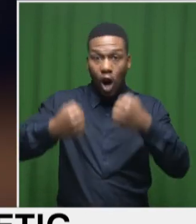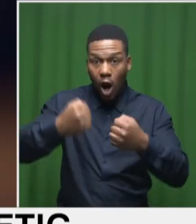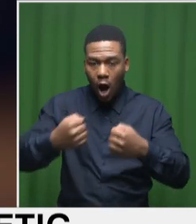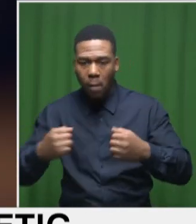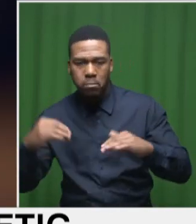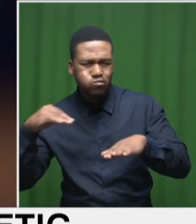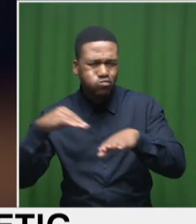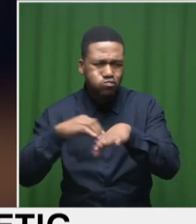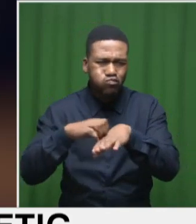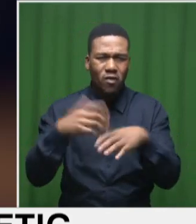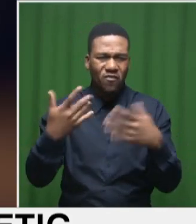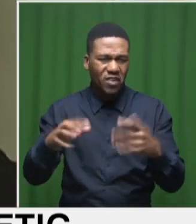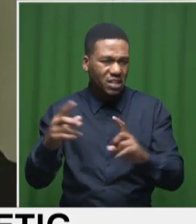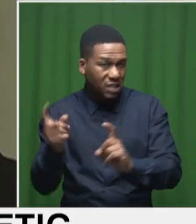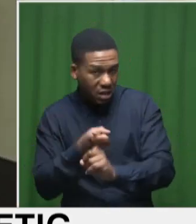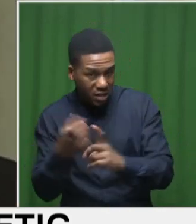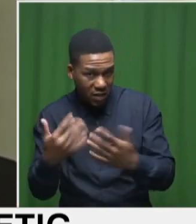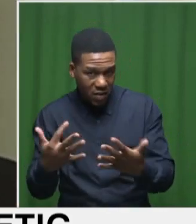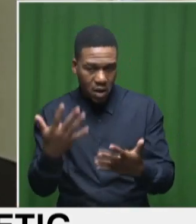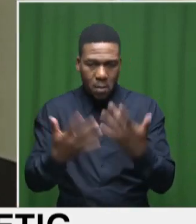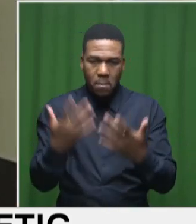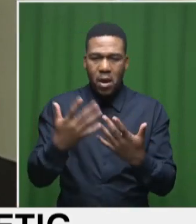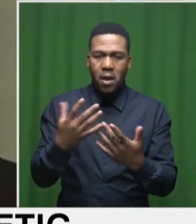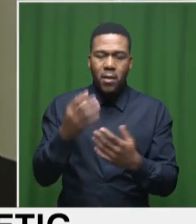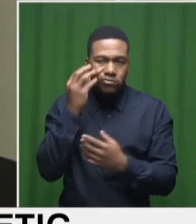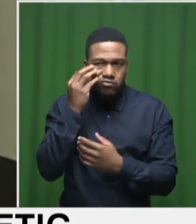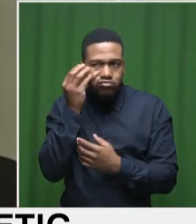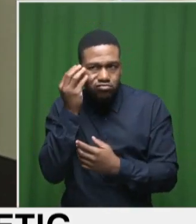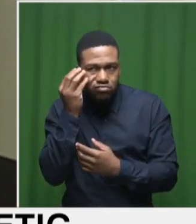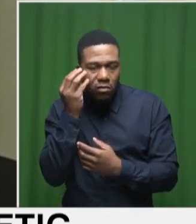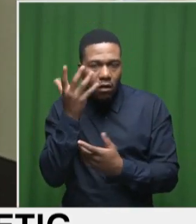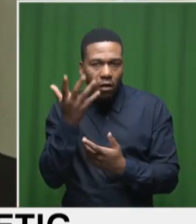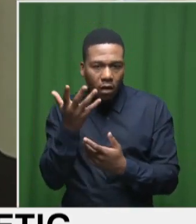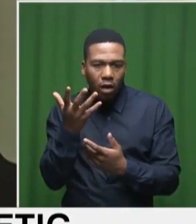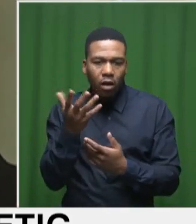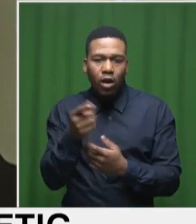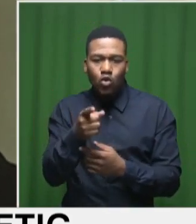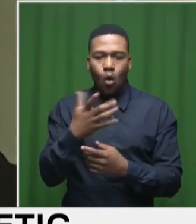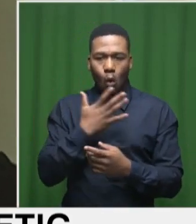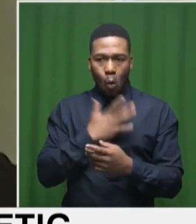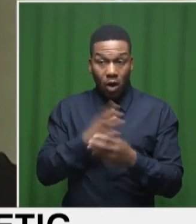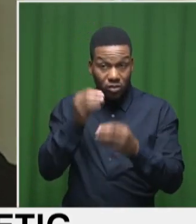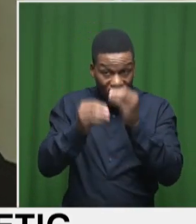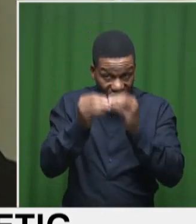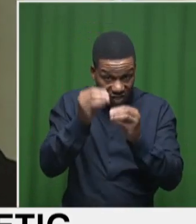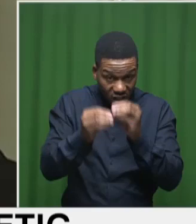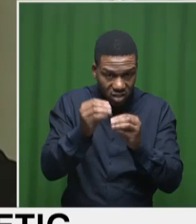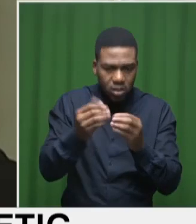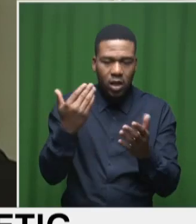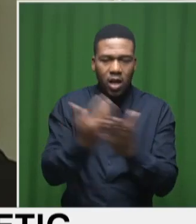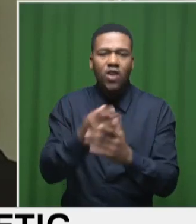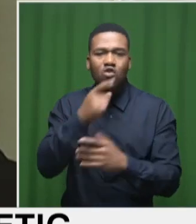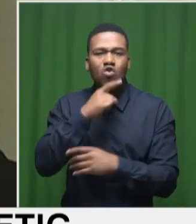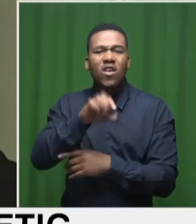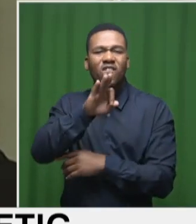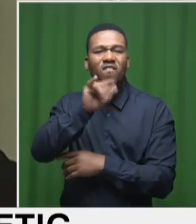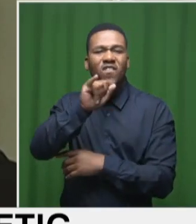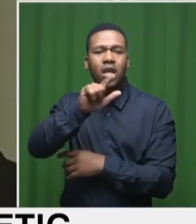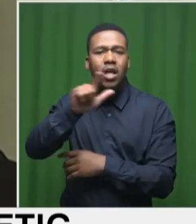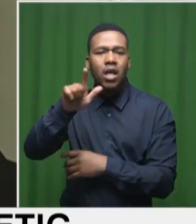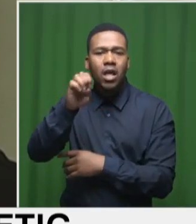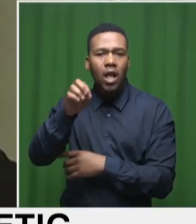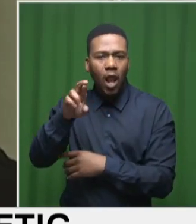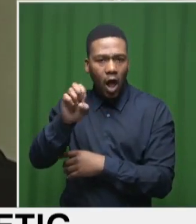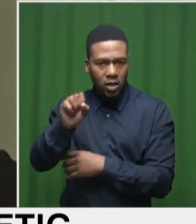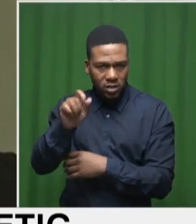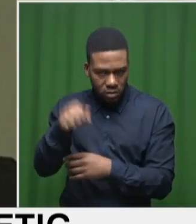and you can't really or don't want to have a surgery to rectify the loss of volume. We can use fillers to build up that tissue and we can